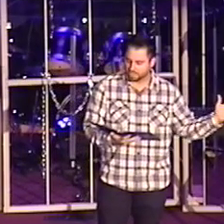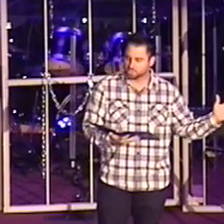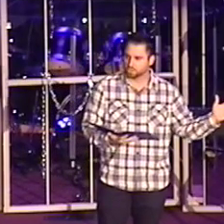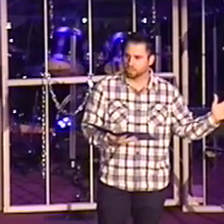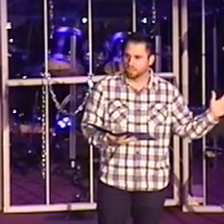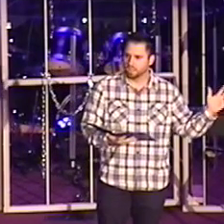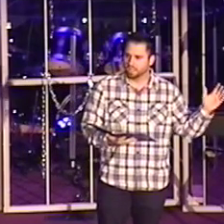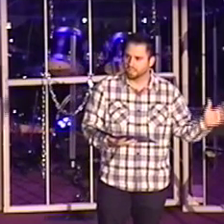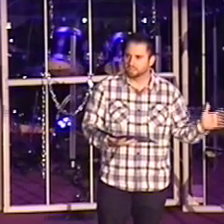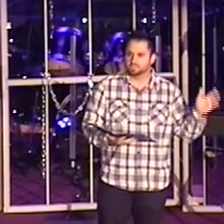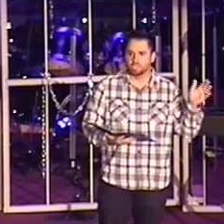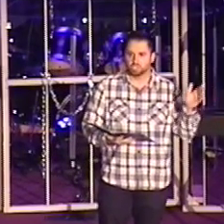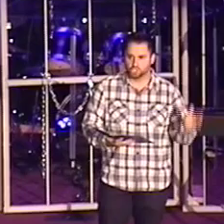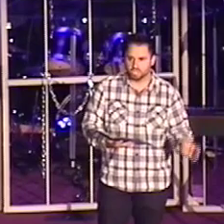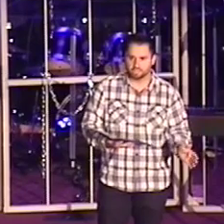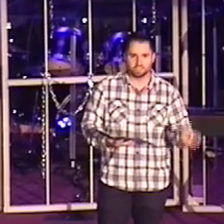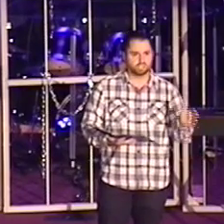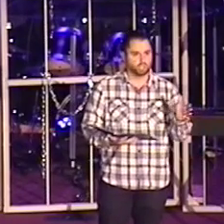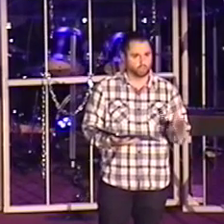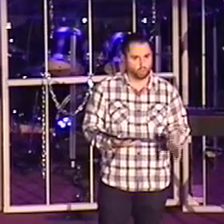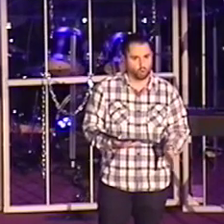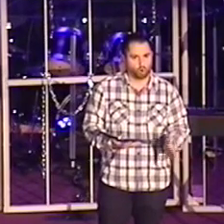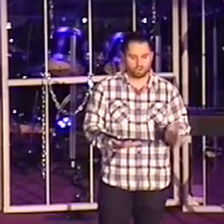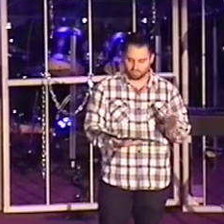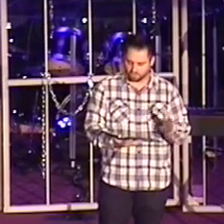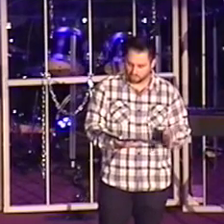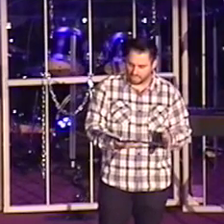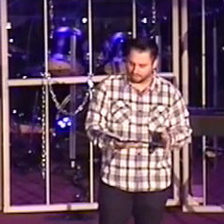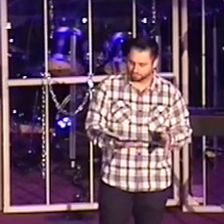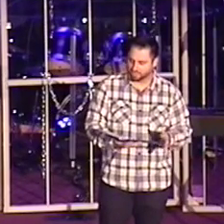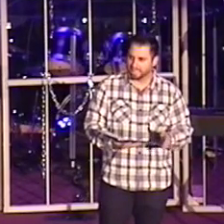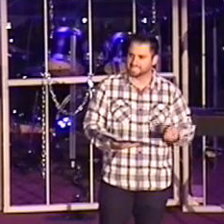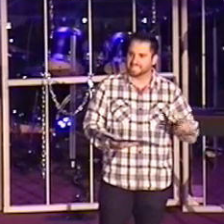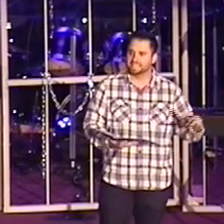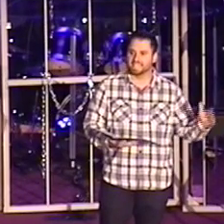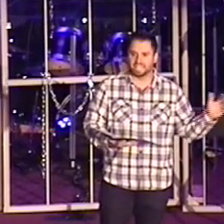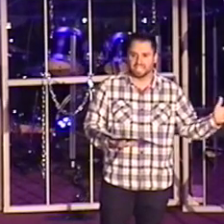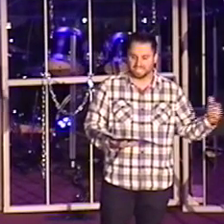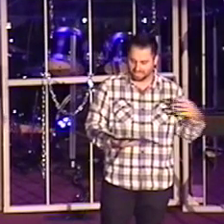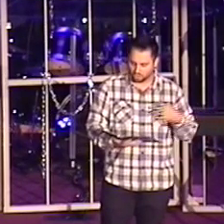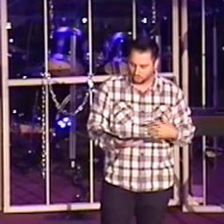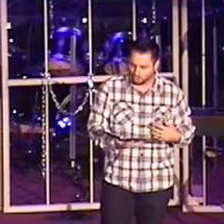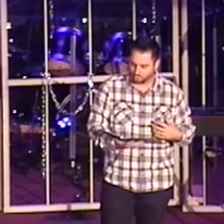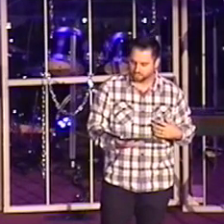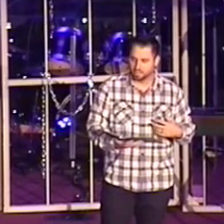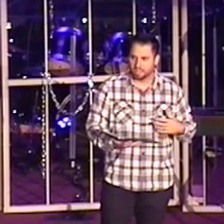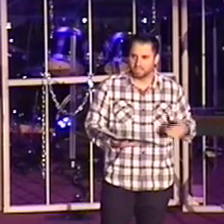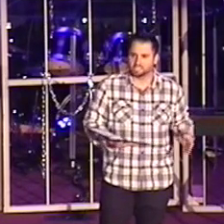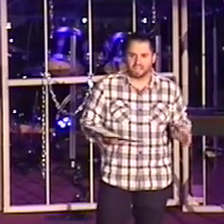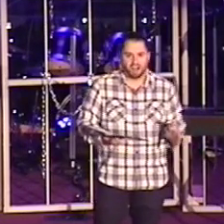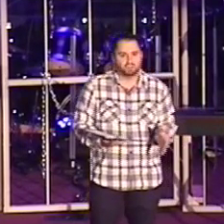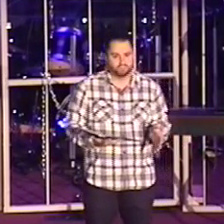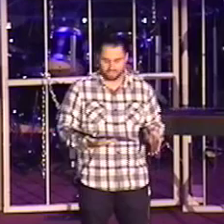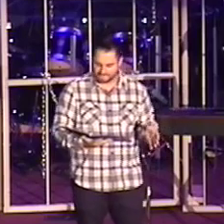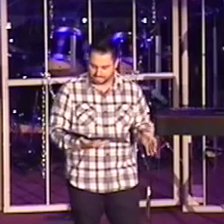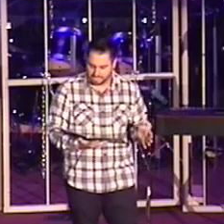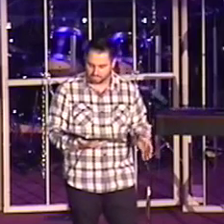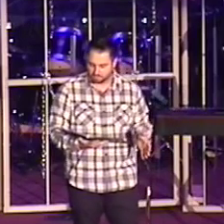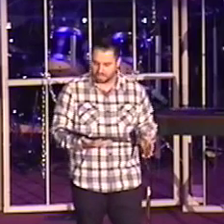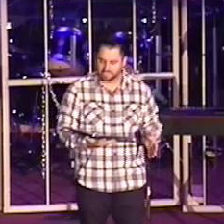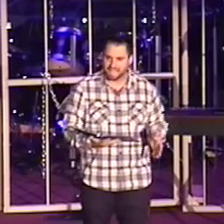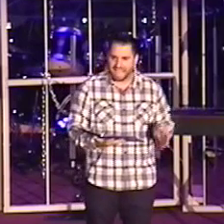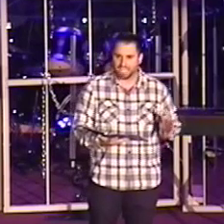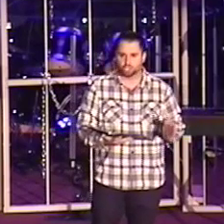bigger picture. Is Jesus Lord of our life? Is he the king in our heart? And this conflict that